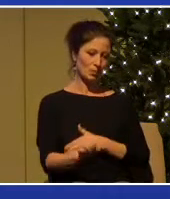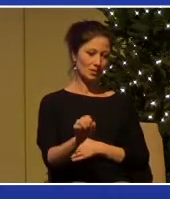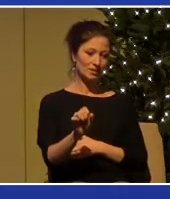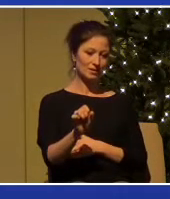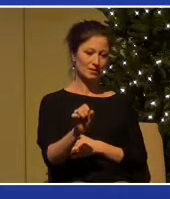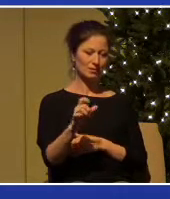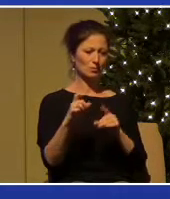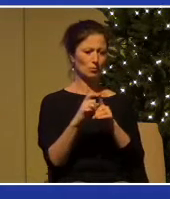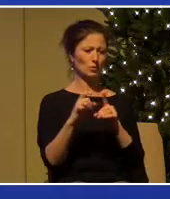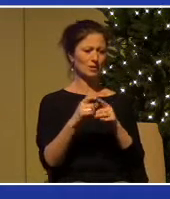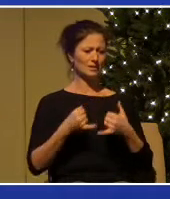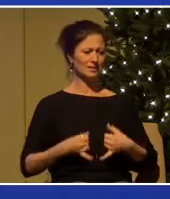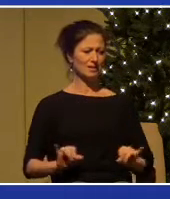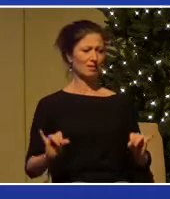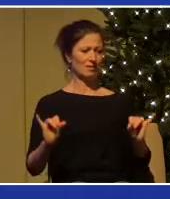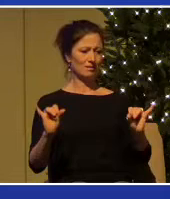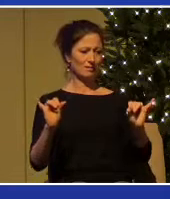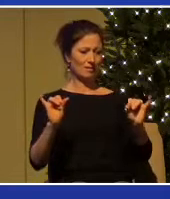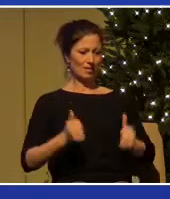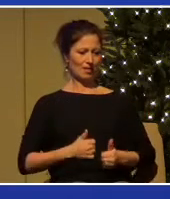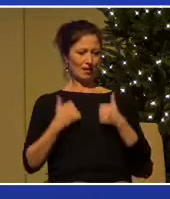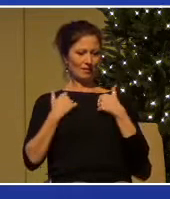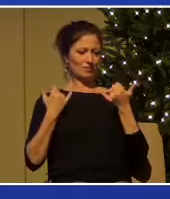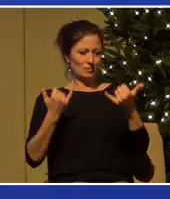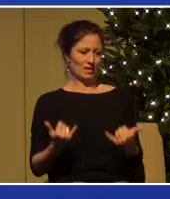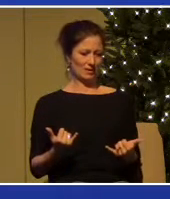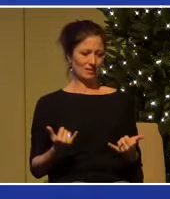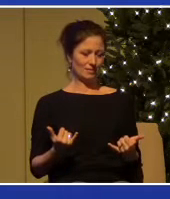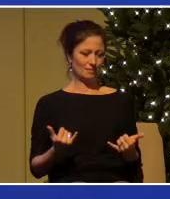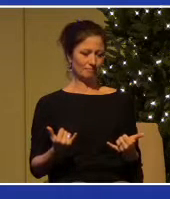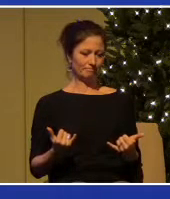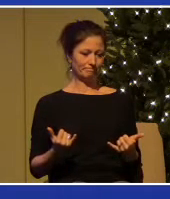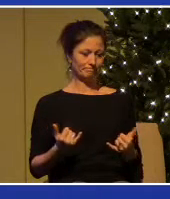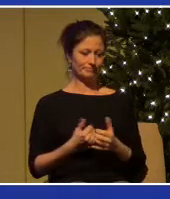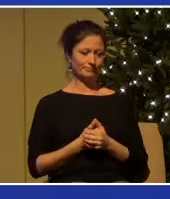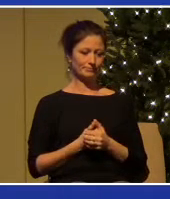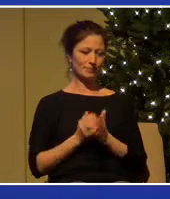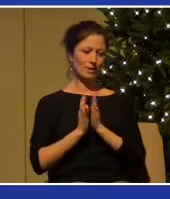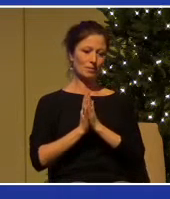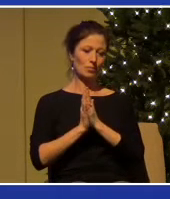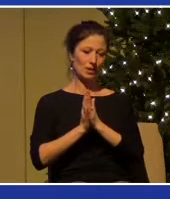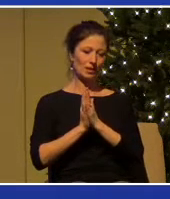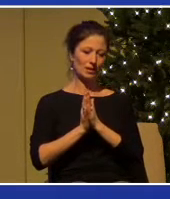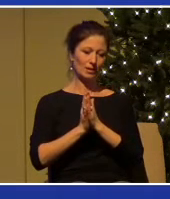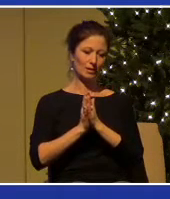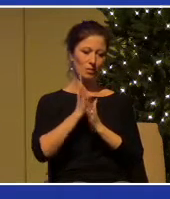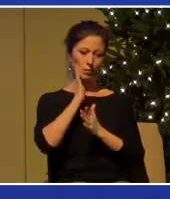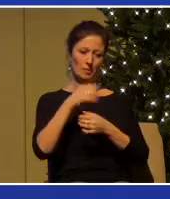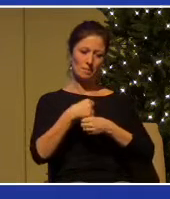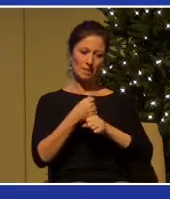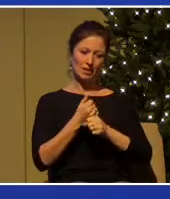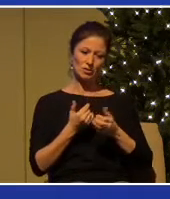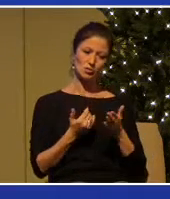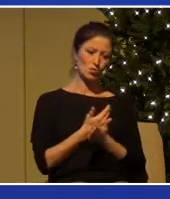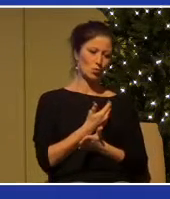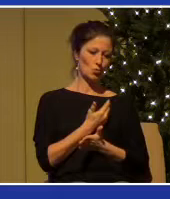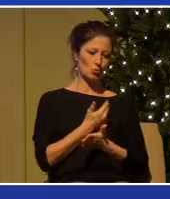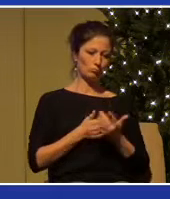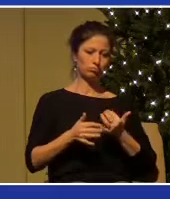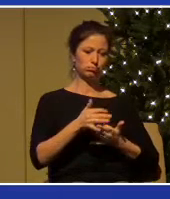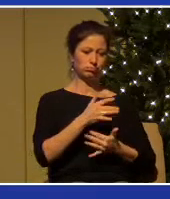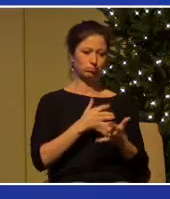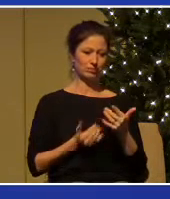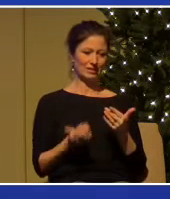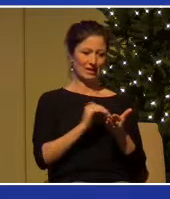today and still speaks to us. And I pray that you will bring it to life for us this morning, and that you will bring Jesus